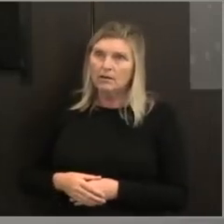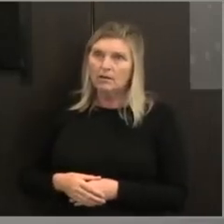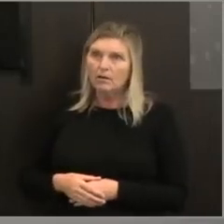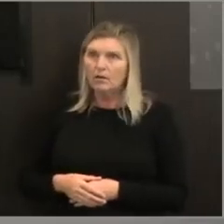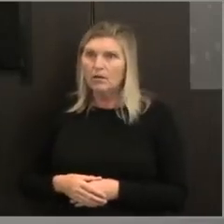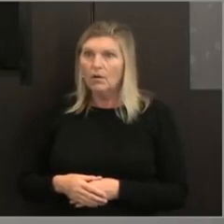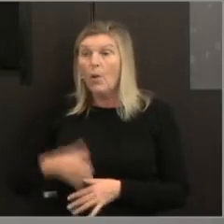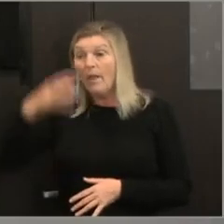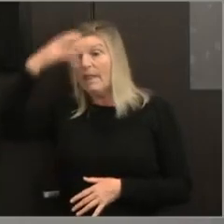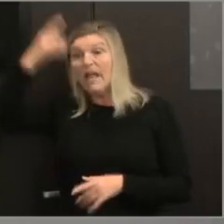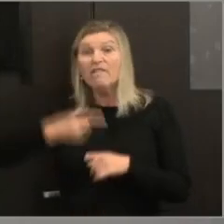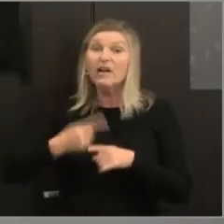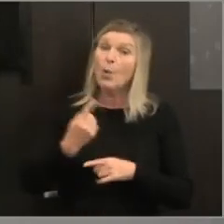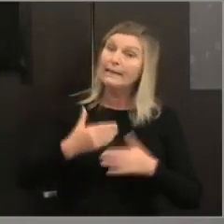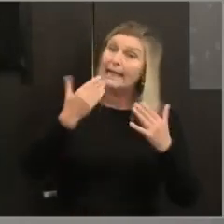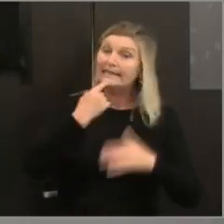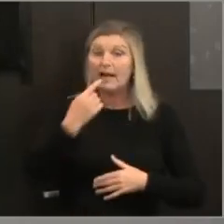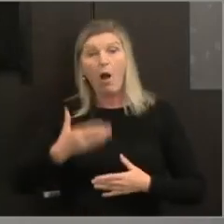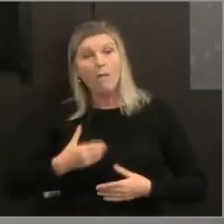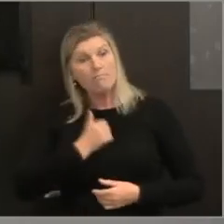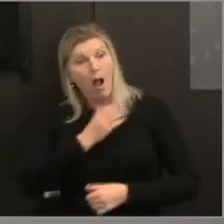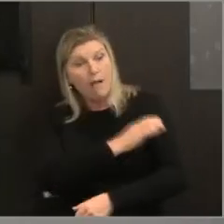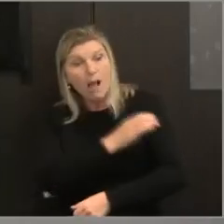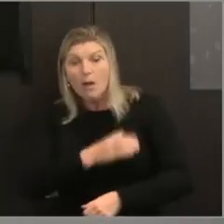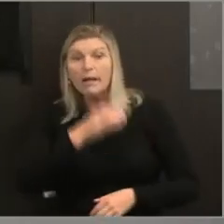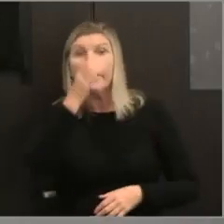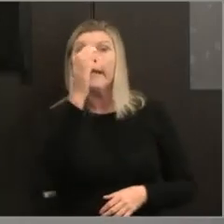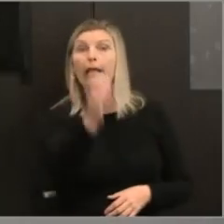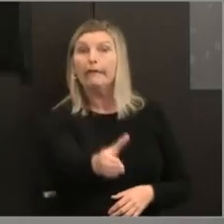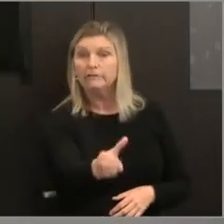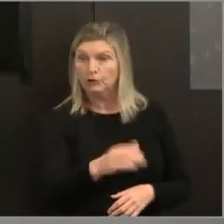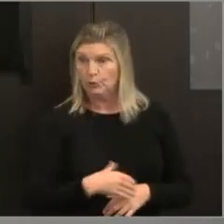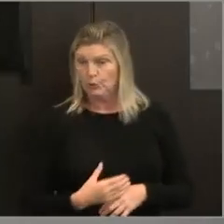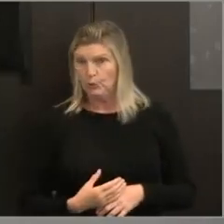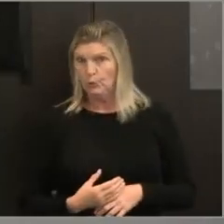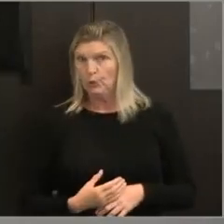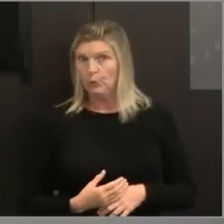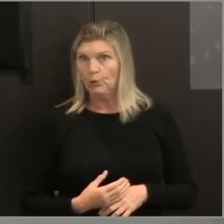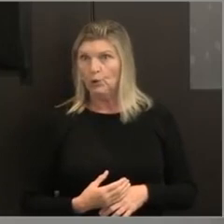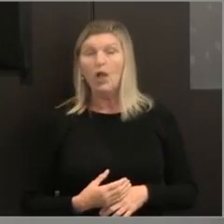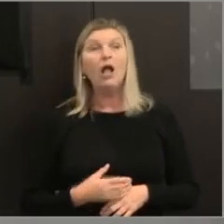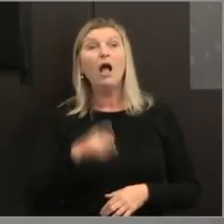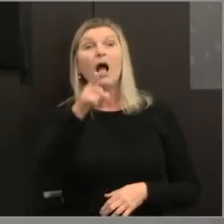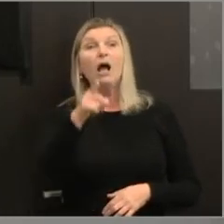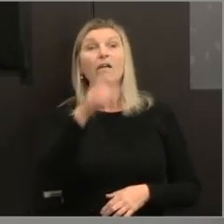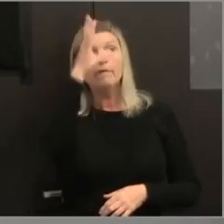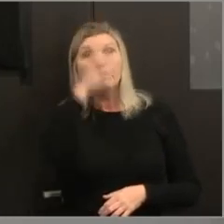I'm going to give all the authority-making power that I have to the Emperor of